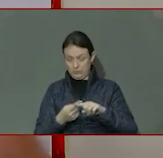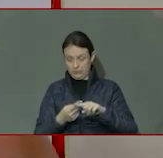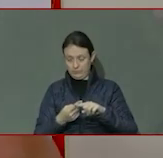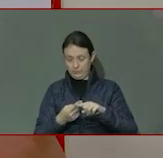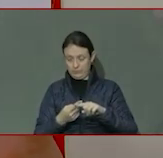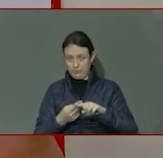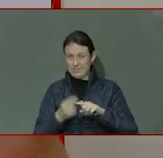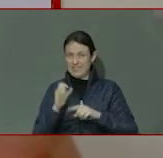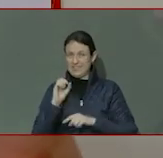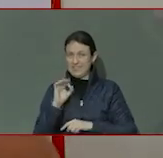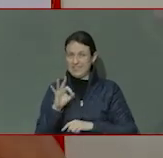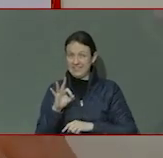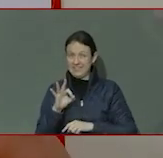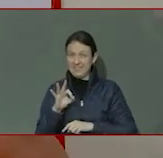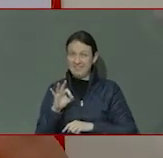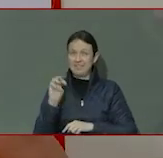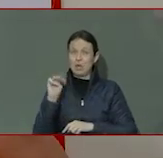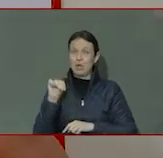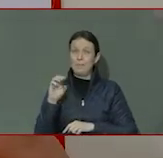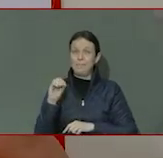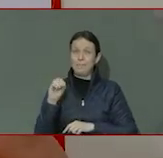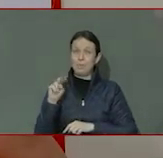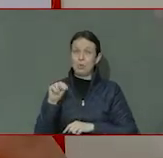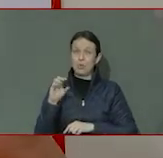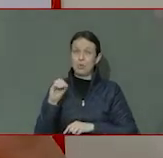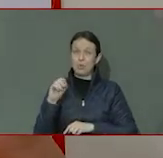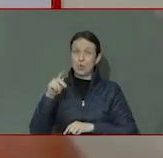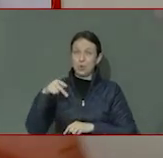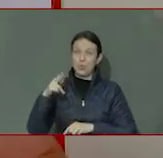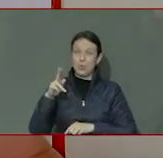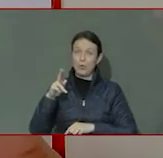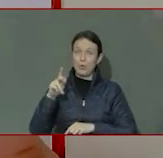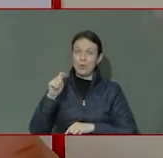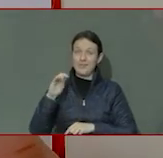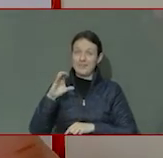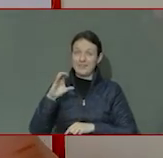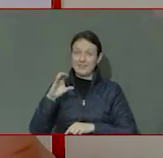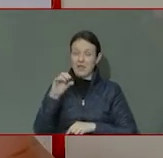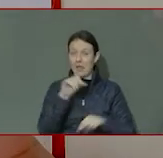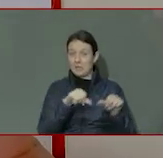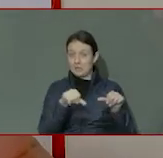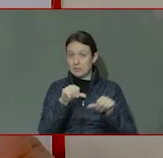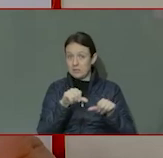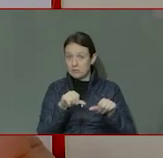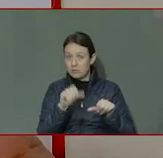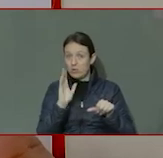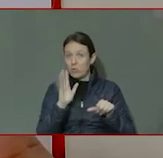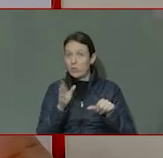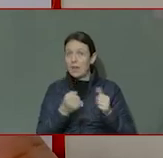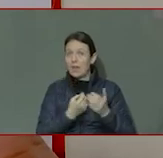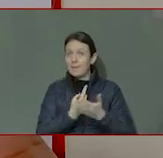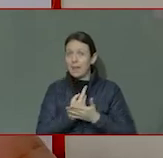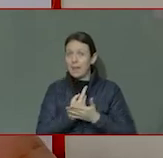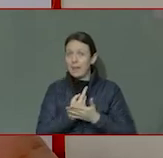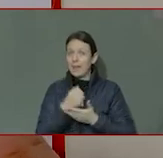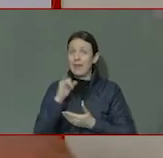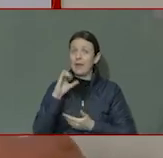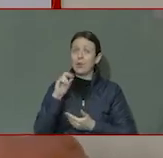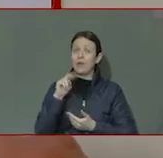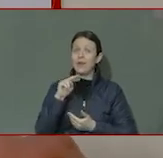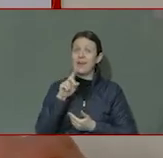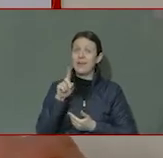if it is a monoprotic acid, like we saw last week, it will ionize in a ratio